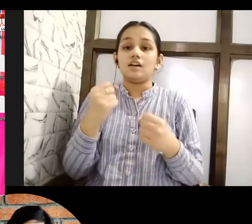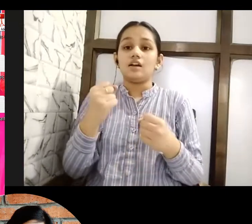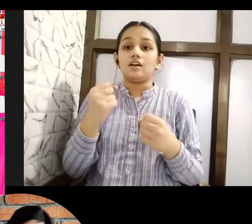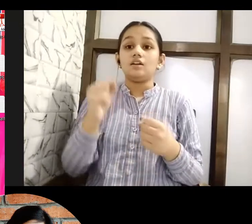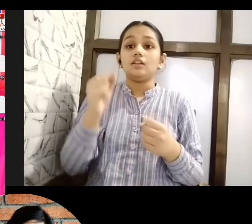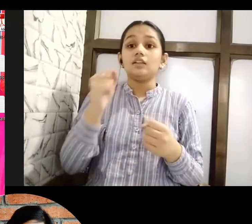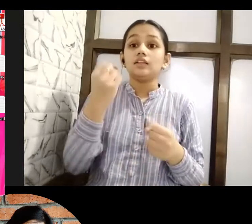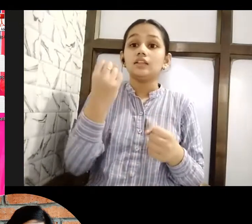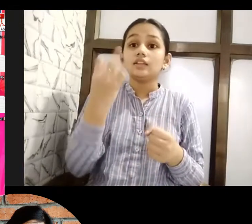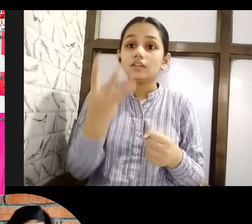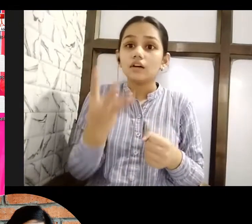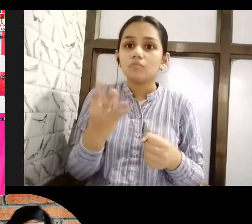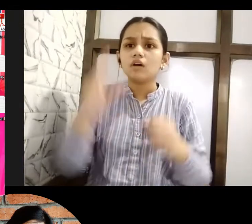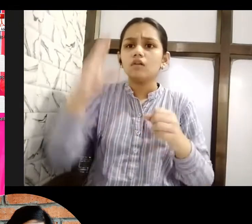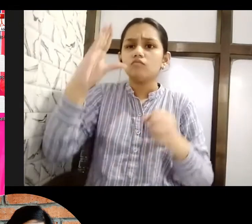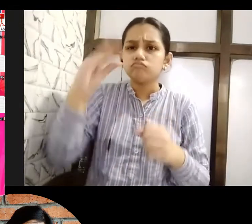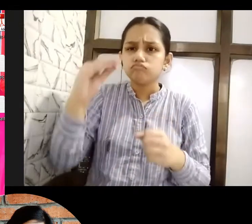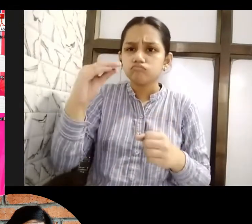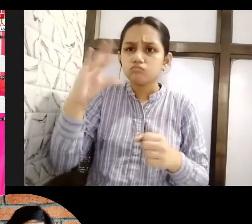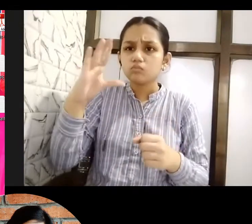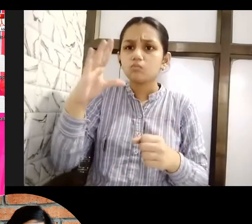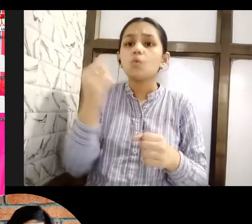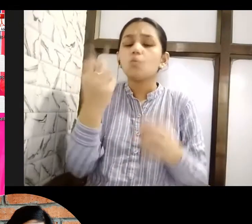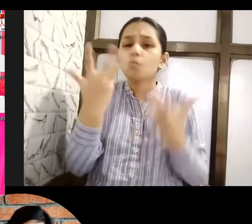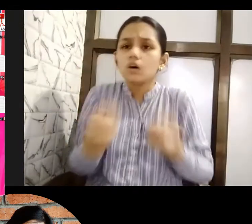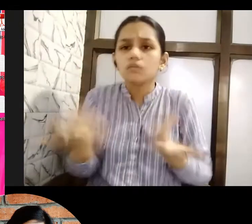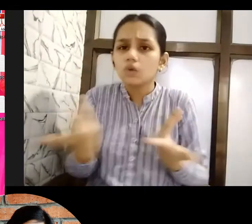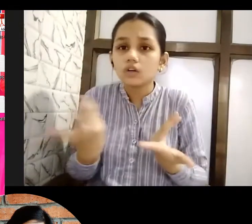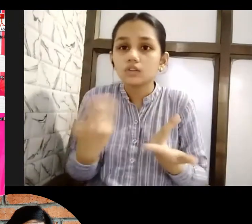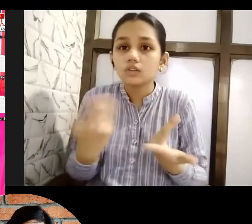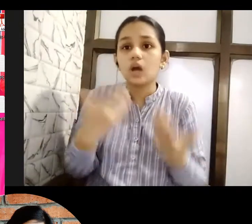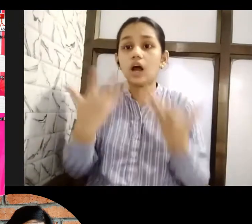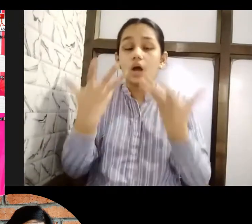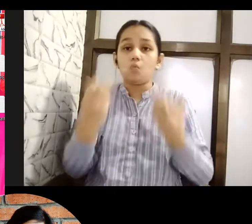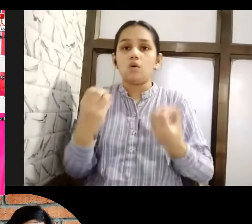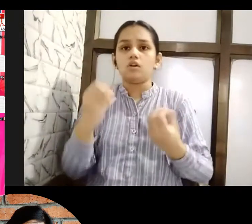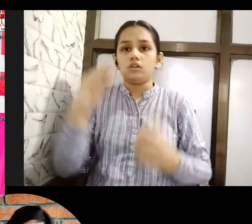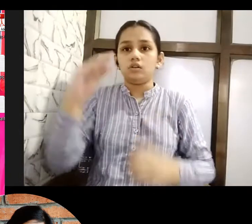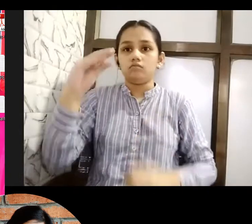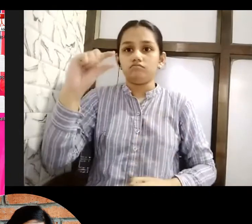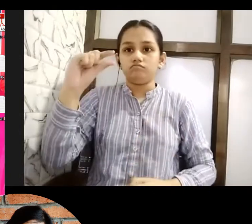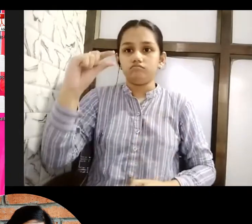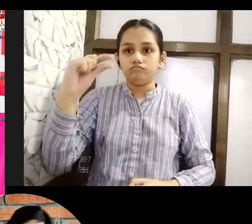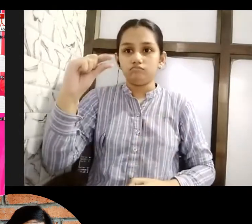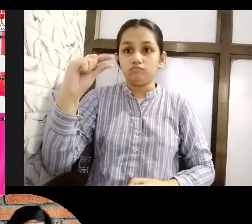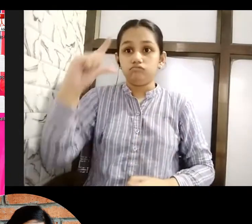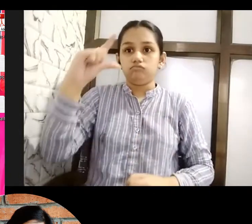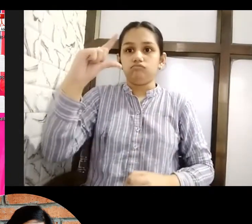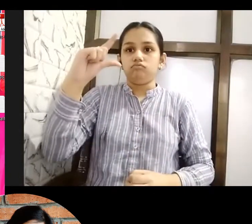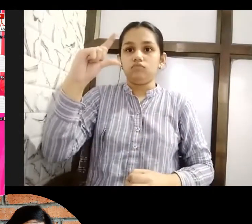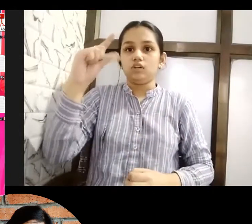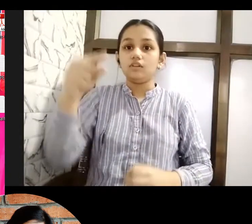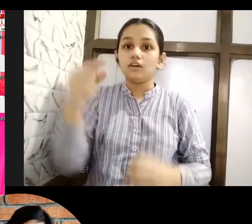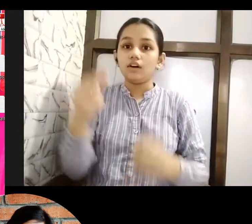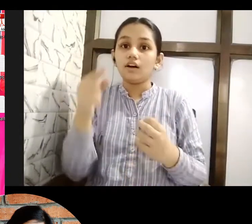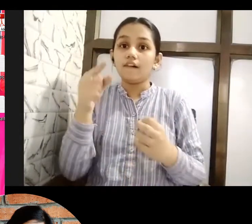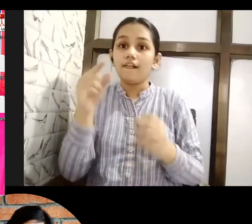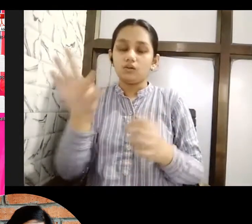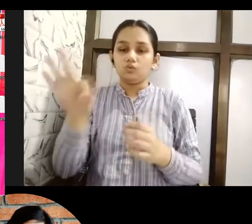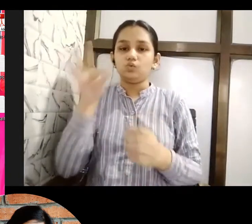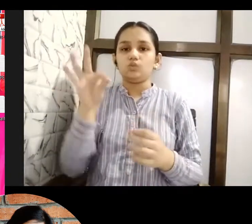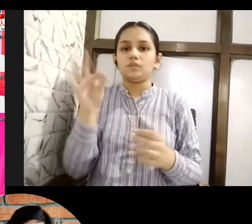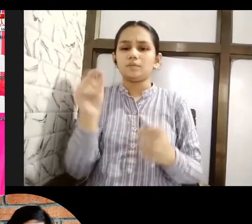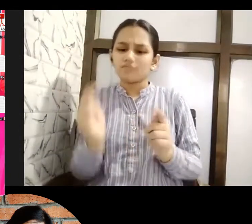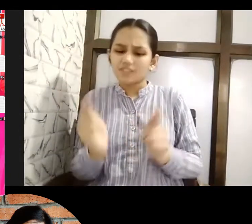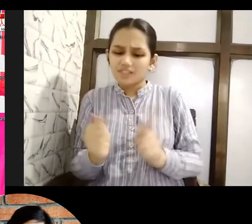I can increase the font and make it big with this slider. You see there's a slider. Yeah. So if I reduce